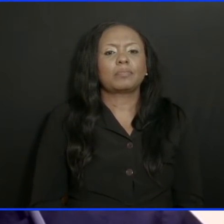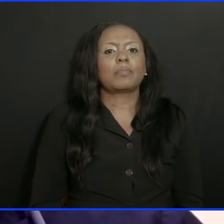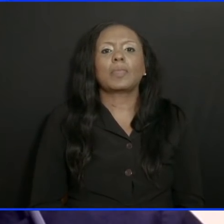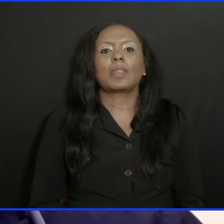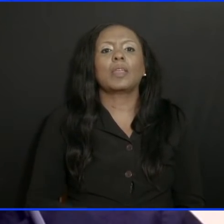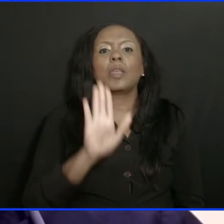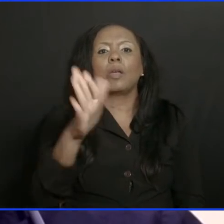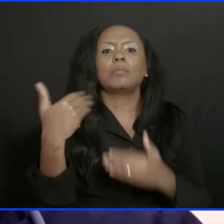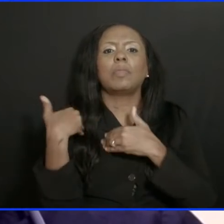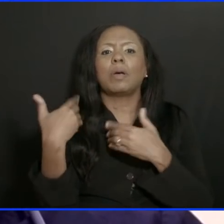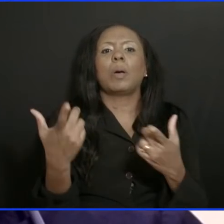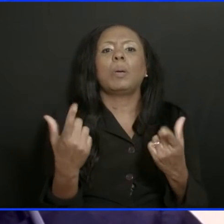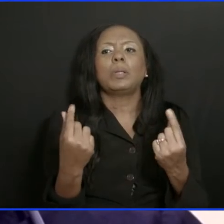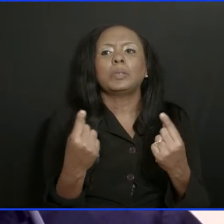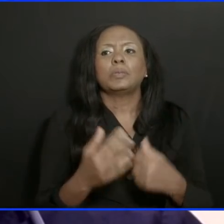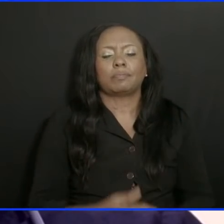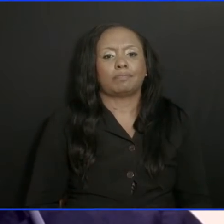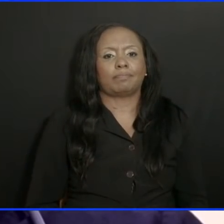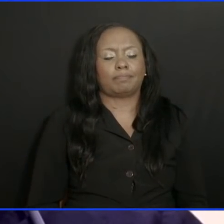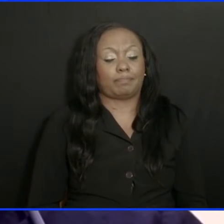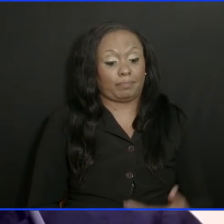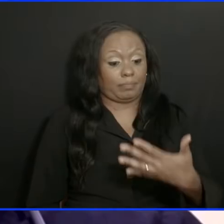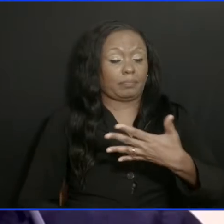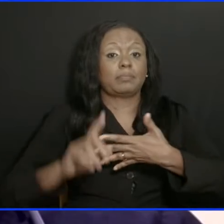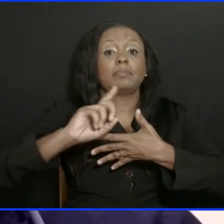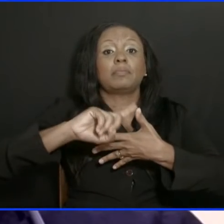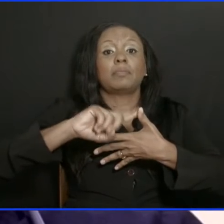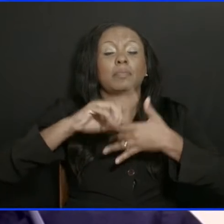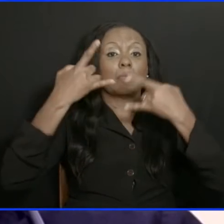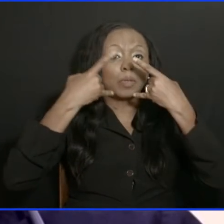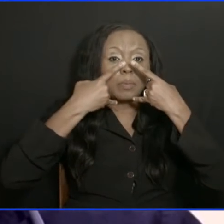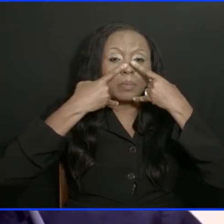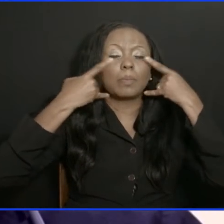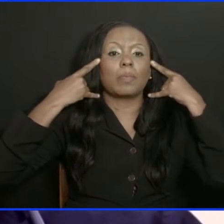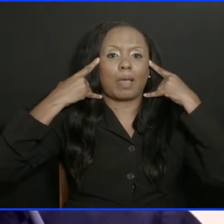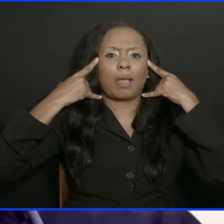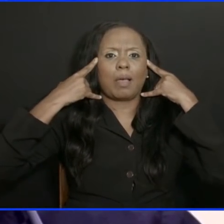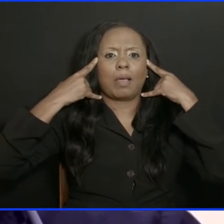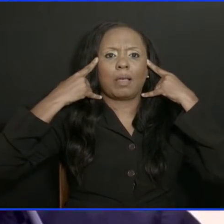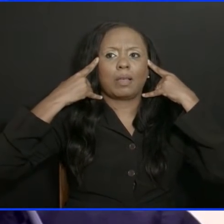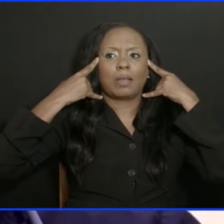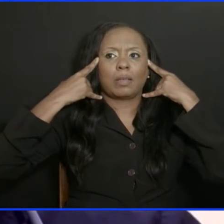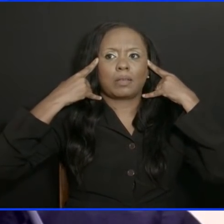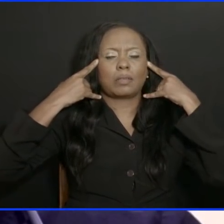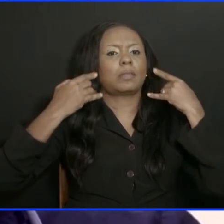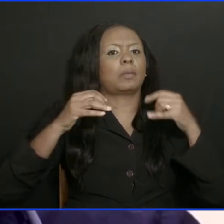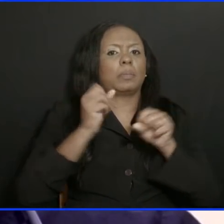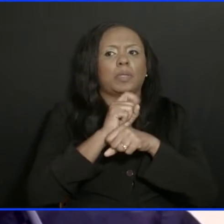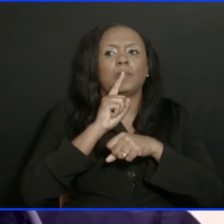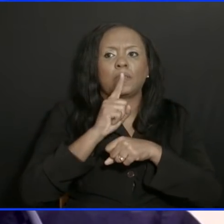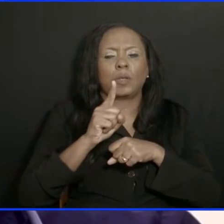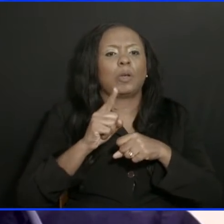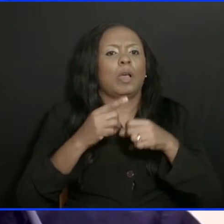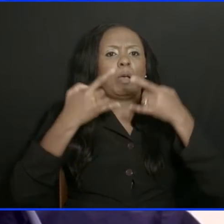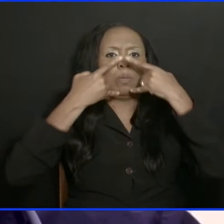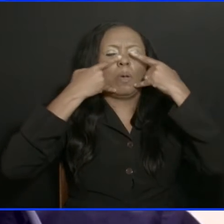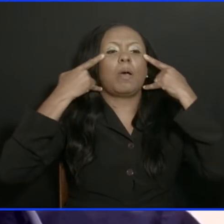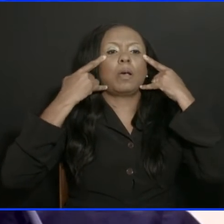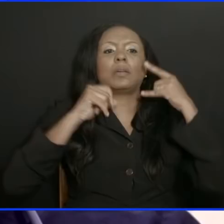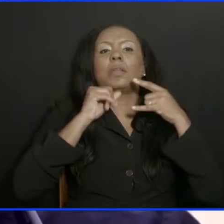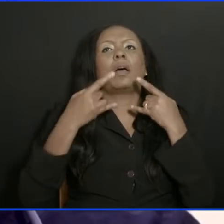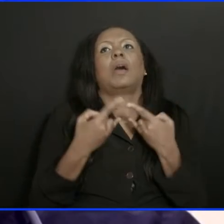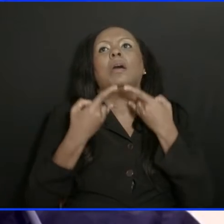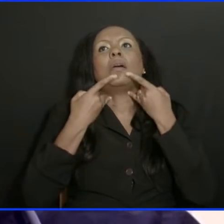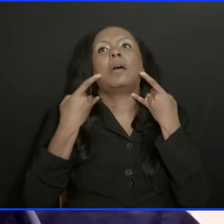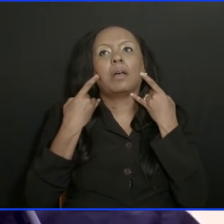As reminders, you need to wear your mask, keep it on, keep it well fitted. Don't wear it behind your chin. You're probably tired